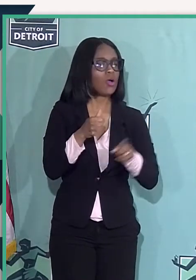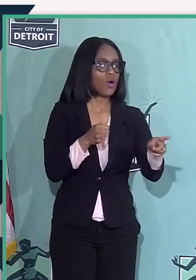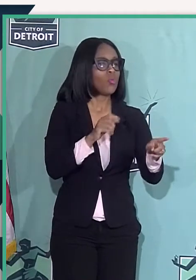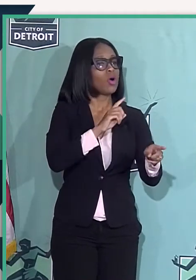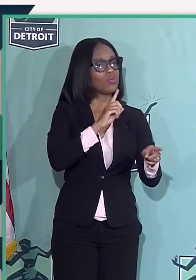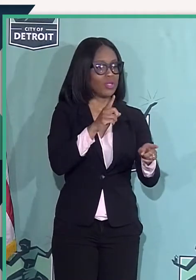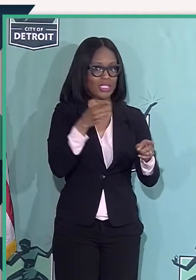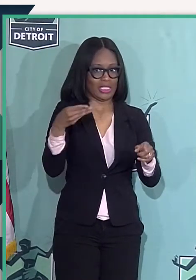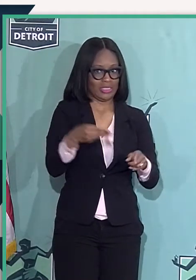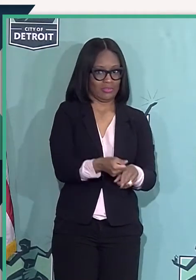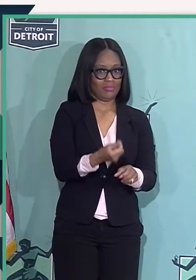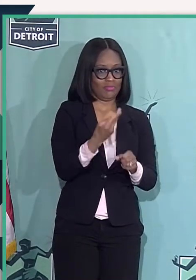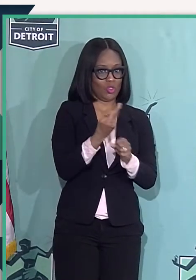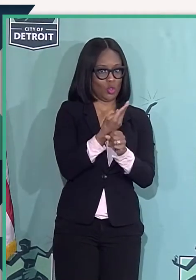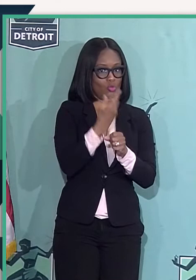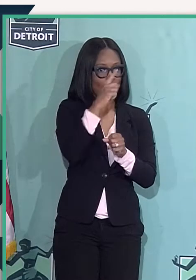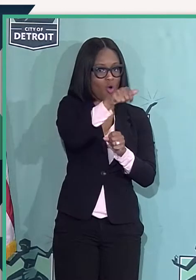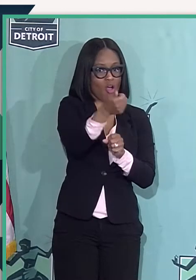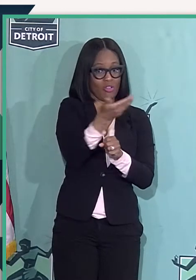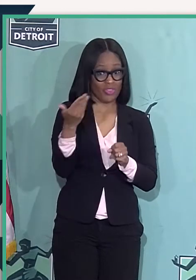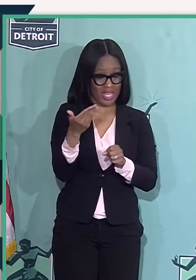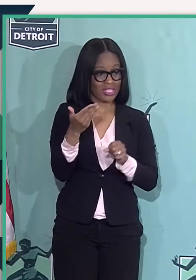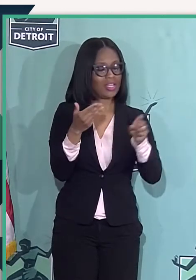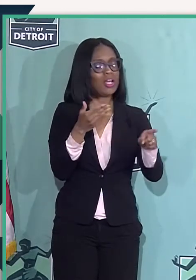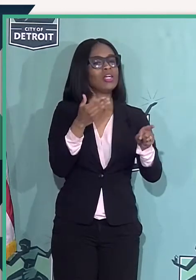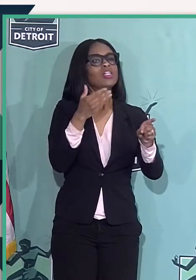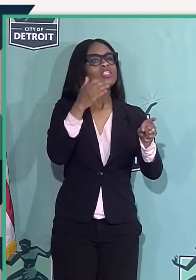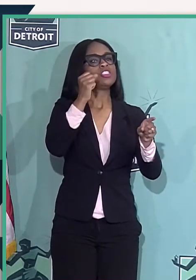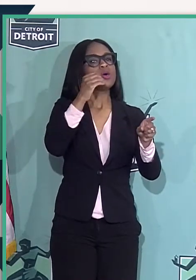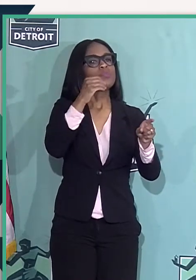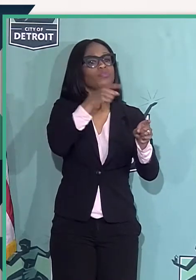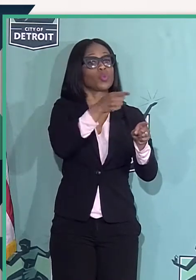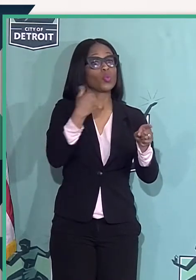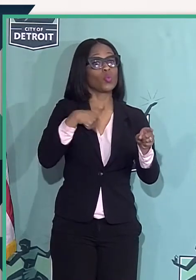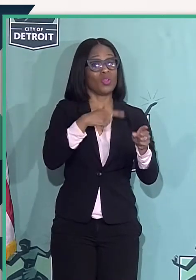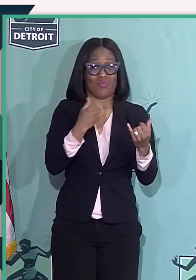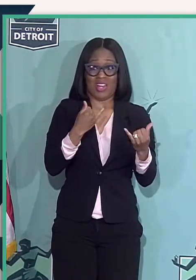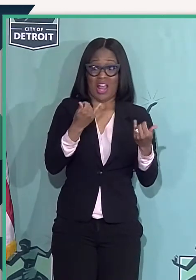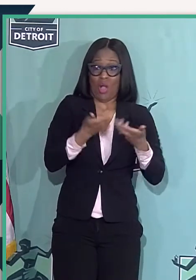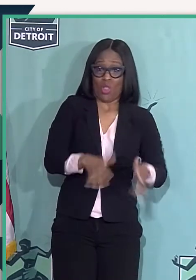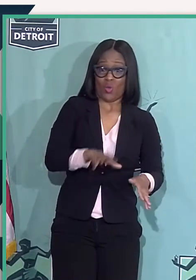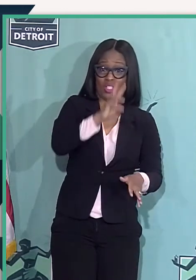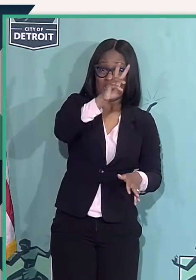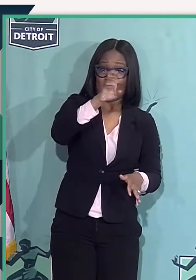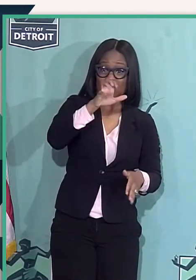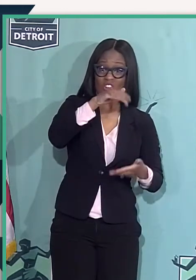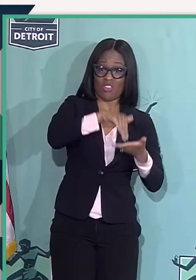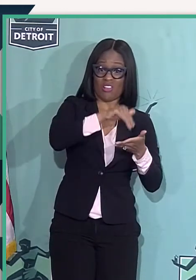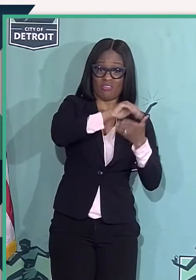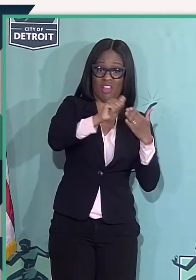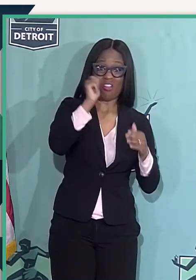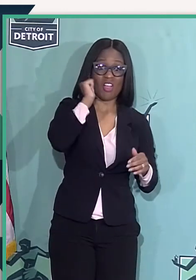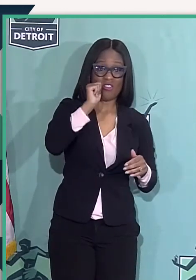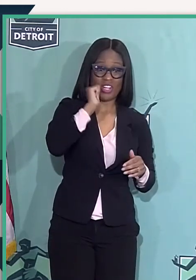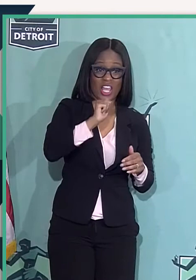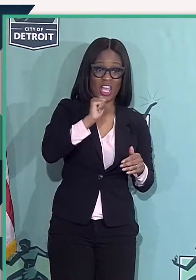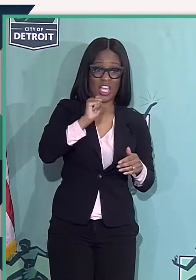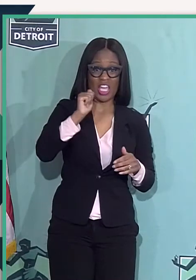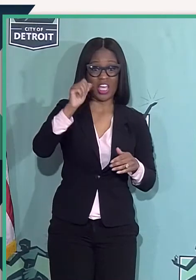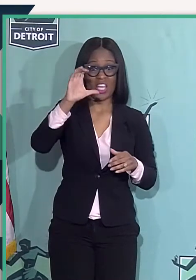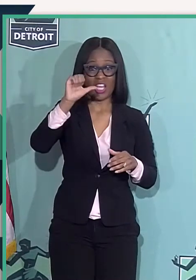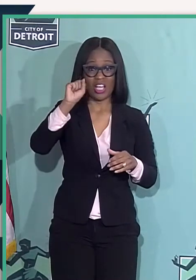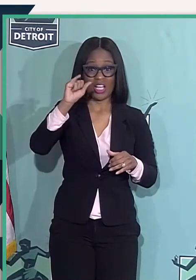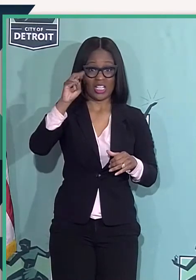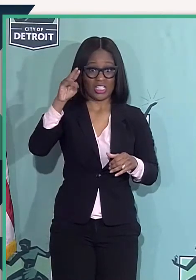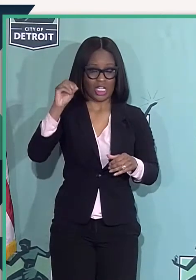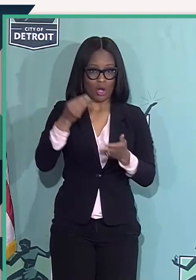basically for other things. So if you think about this, we're losing $600,000 a day in casino revenues because the casinos